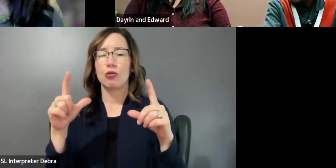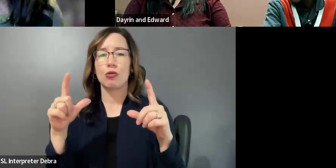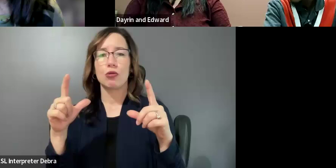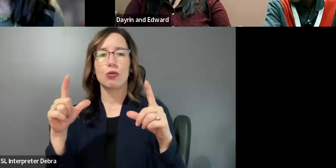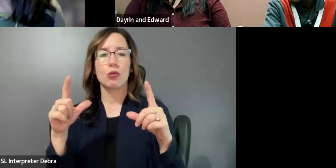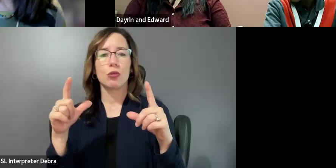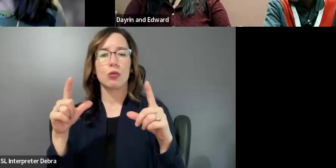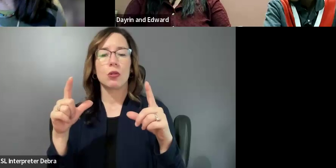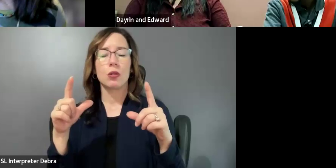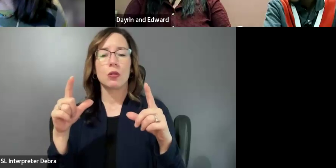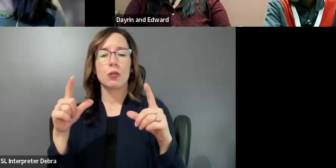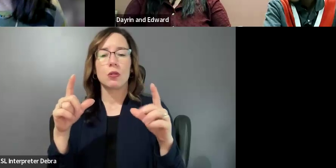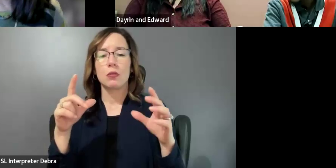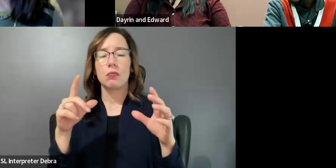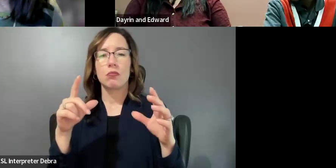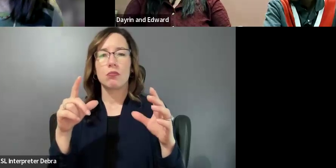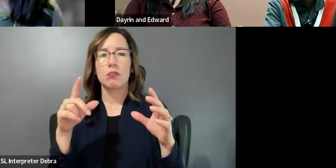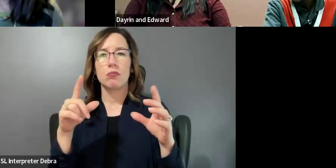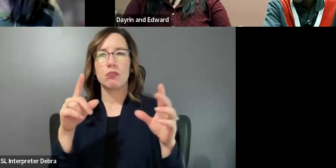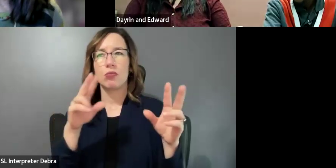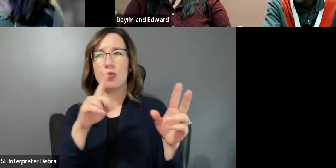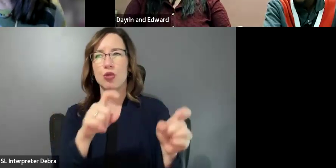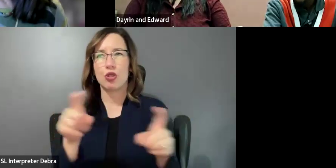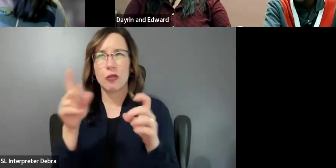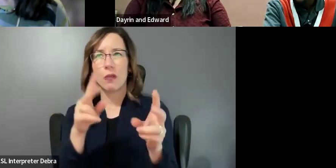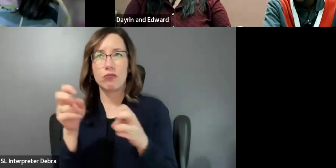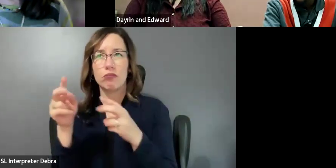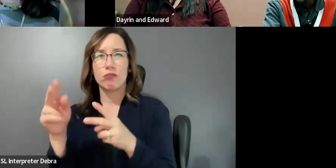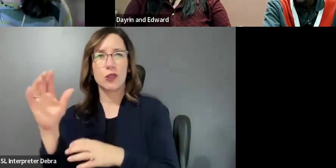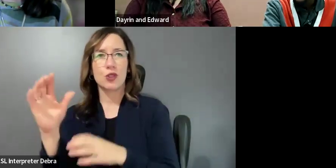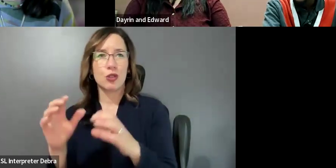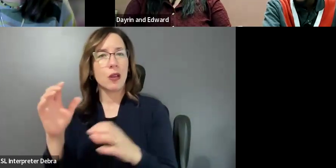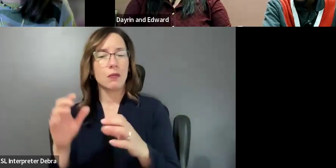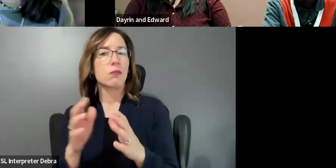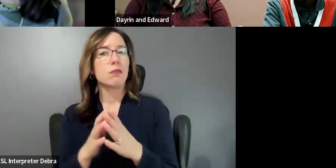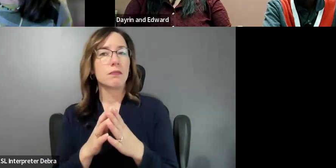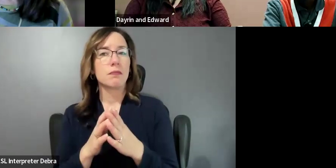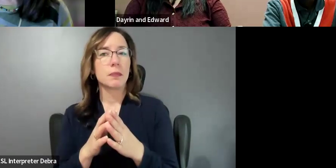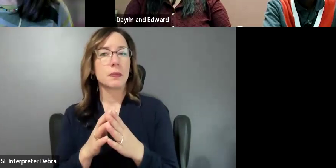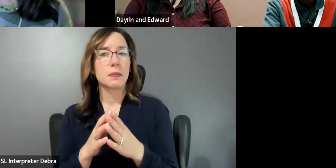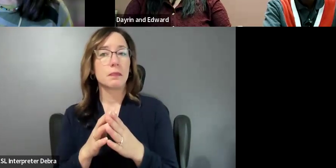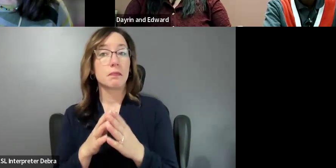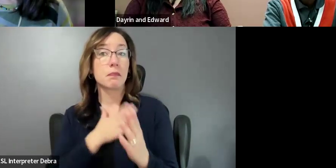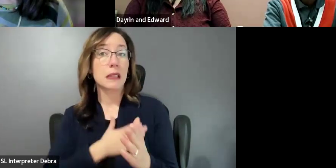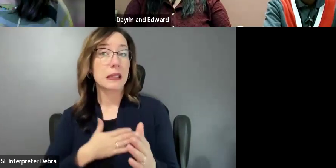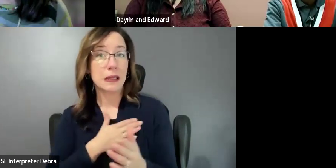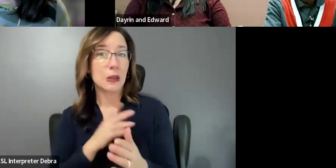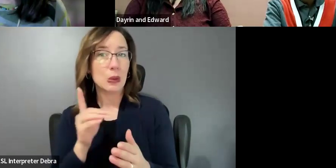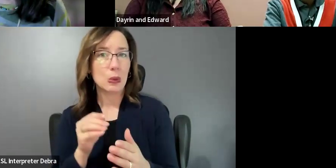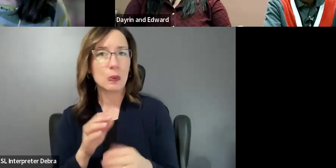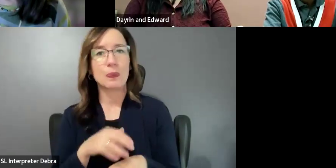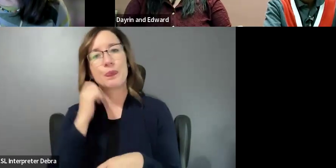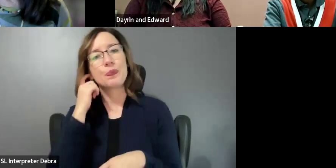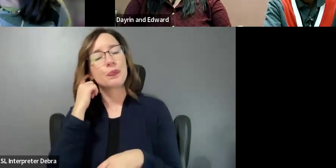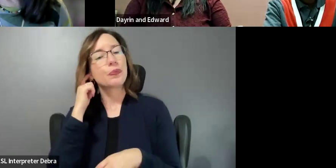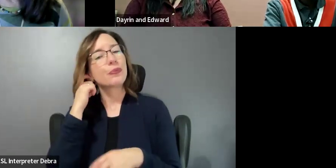the survey link was just put in our chat. And so please do that. We'll also send